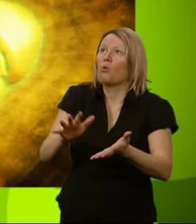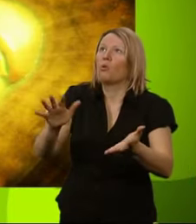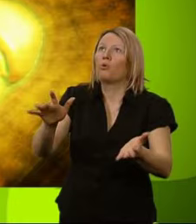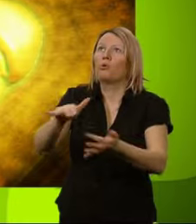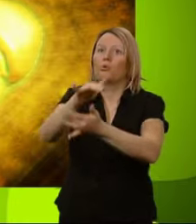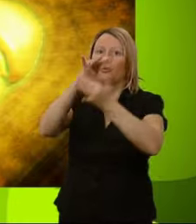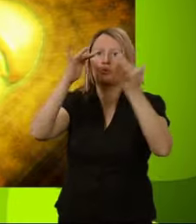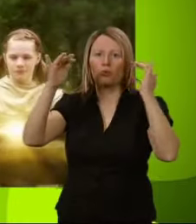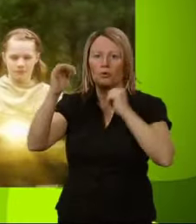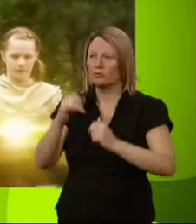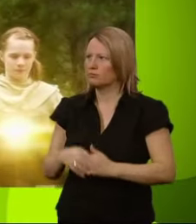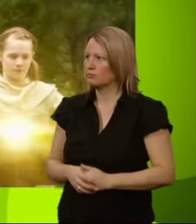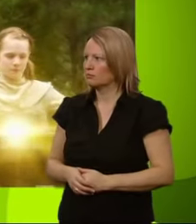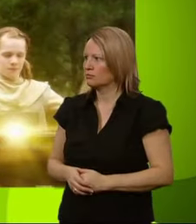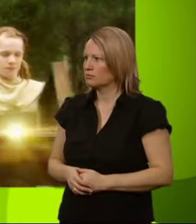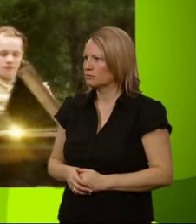shall release.